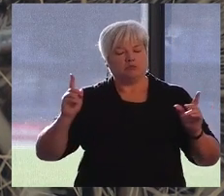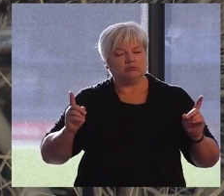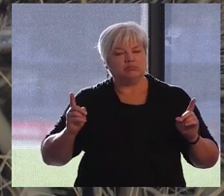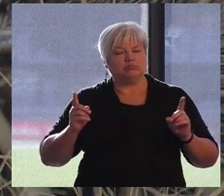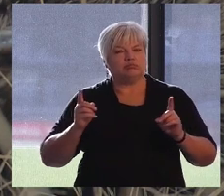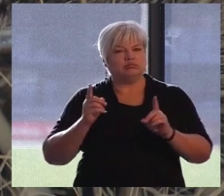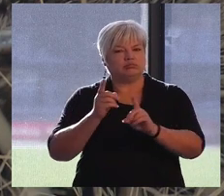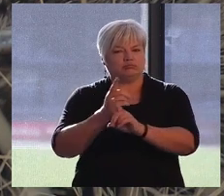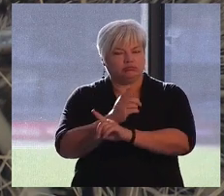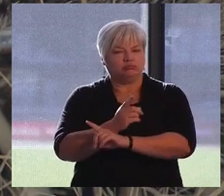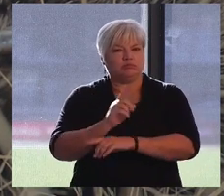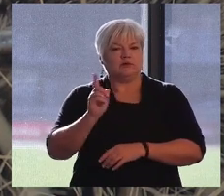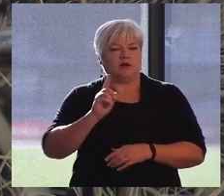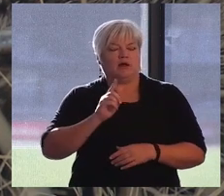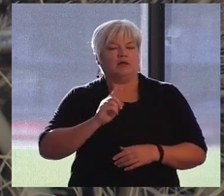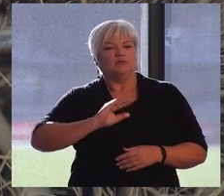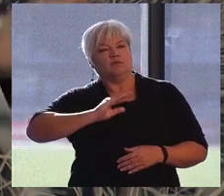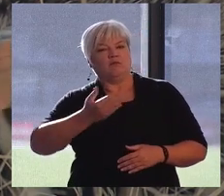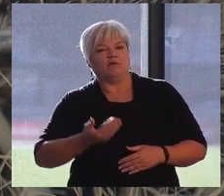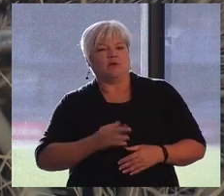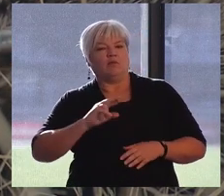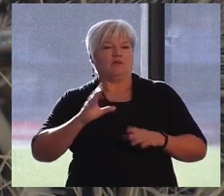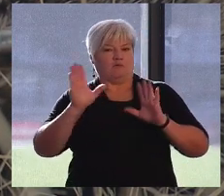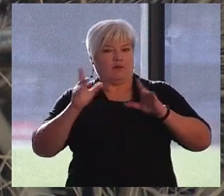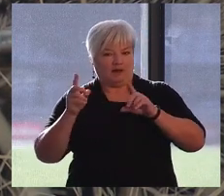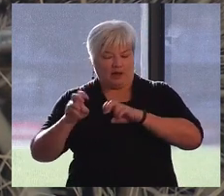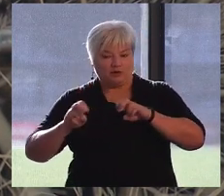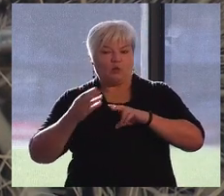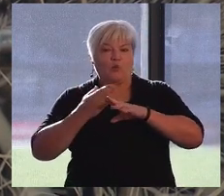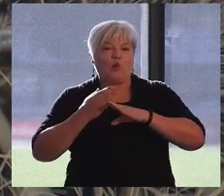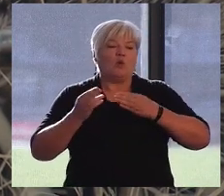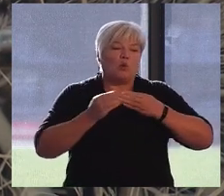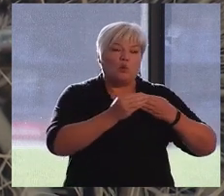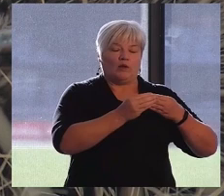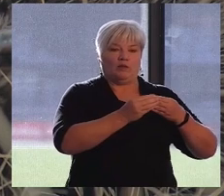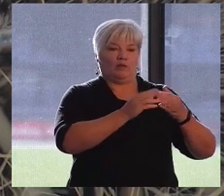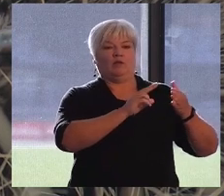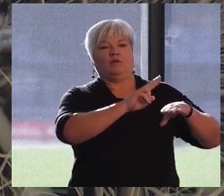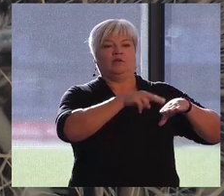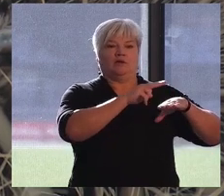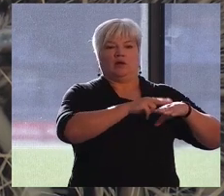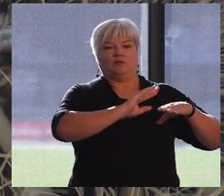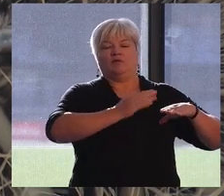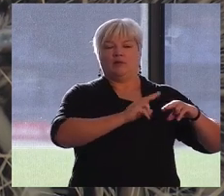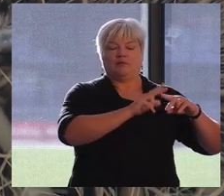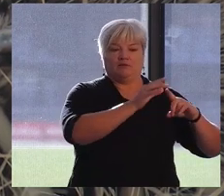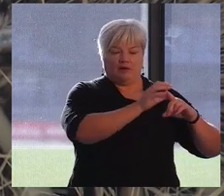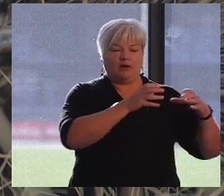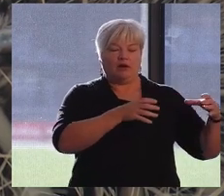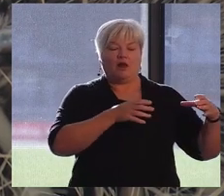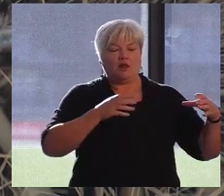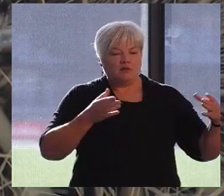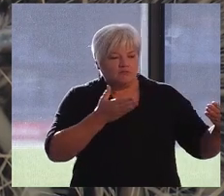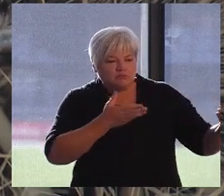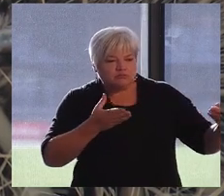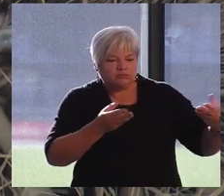Farmers for Climate Action worked with NFF, and NFF ended up backing Australia signing the Global Methane Pledge to reduce methane 30% by